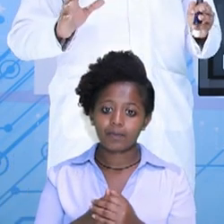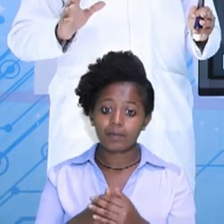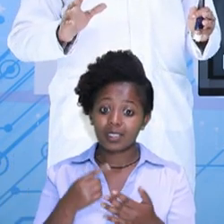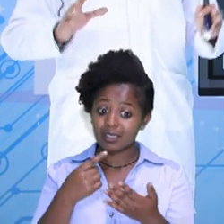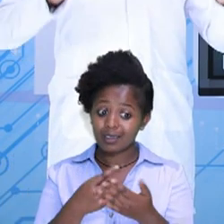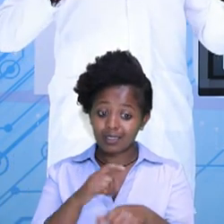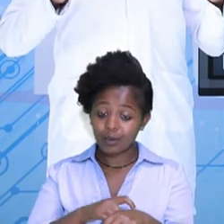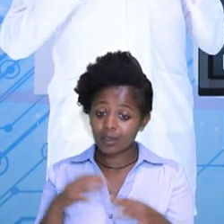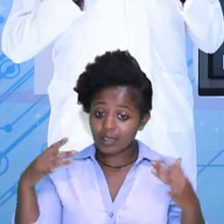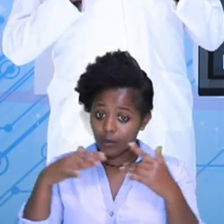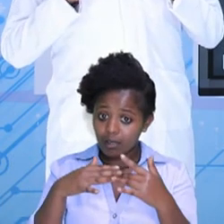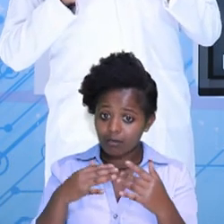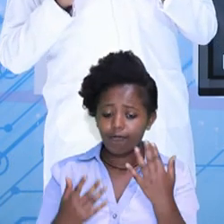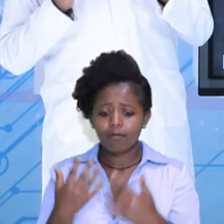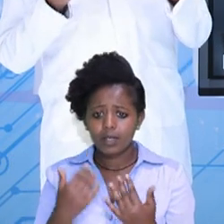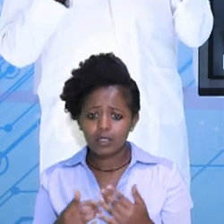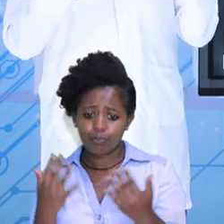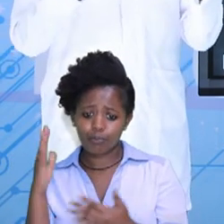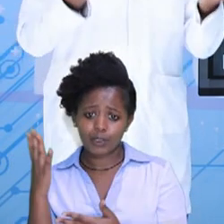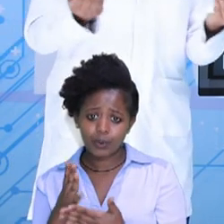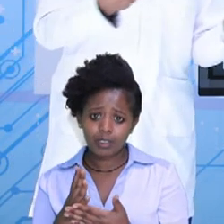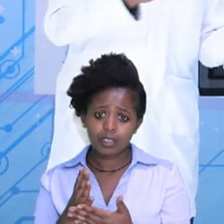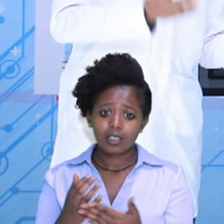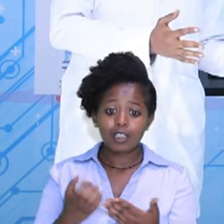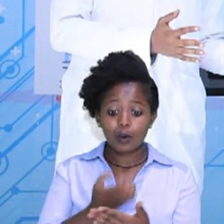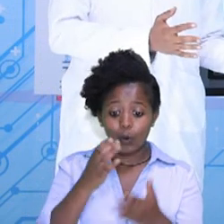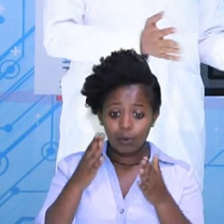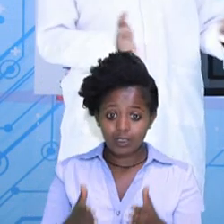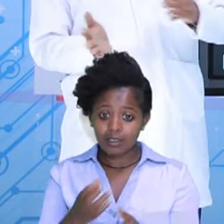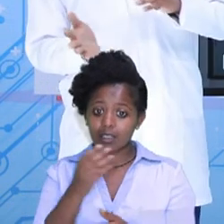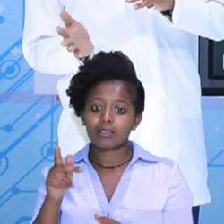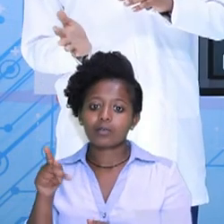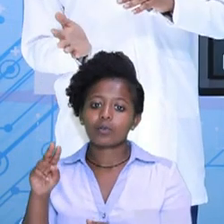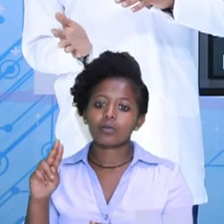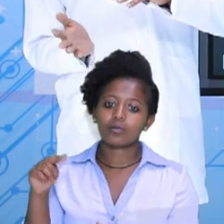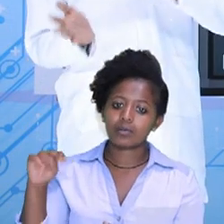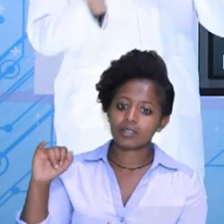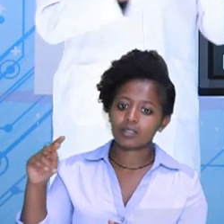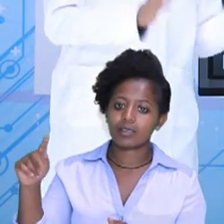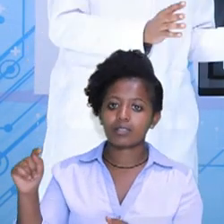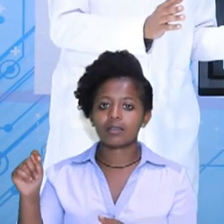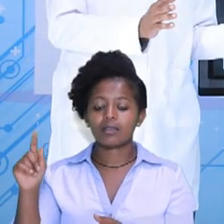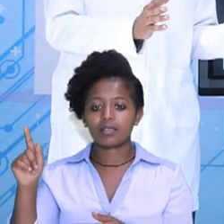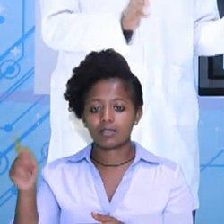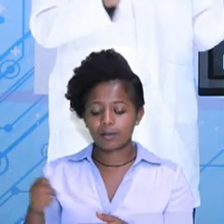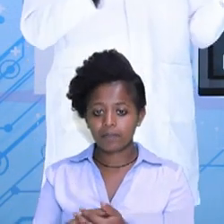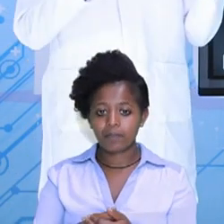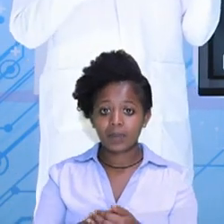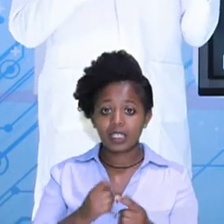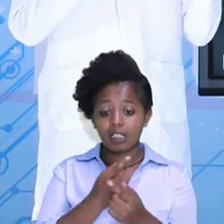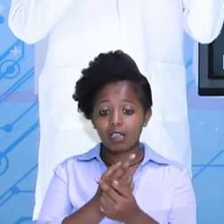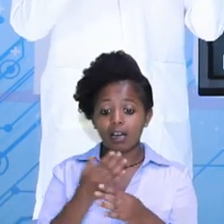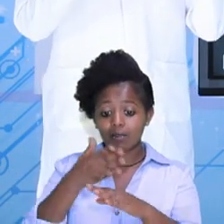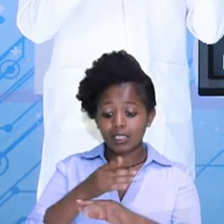During the war, there was a ceasefire between communists and Kuomintang. After independence, there